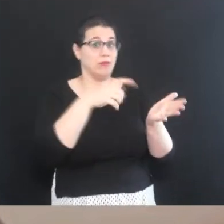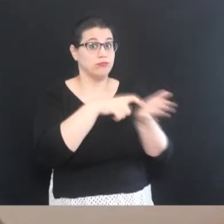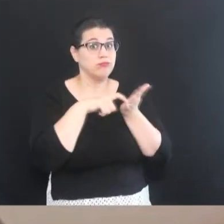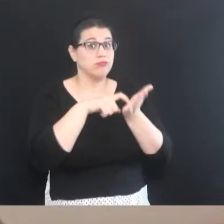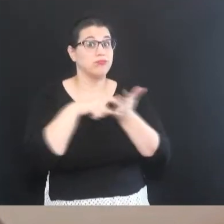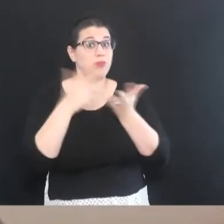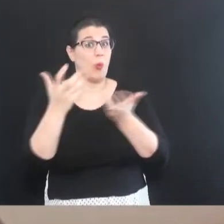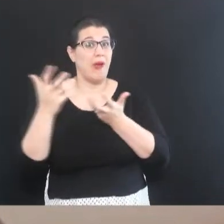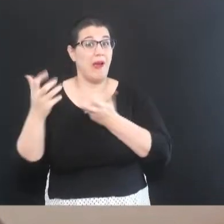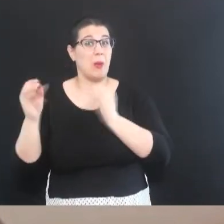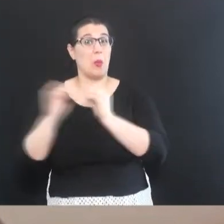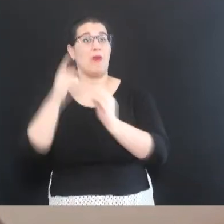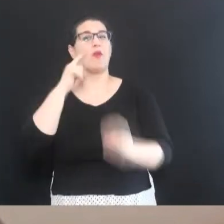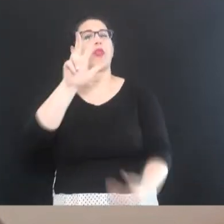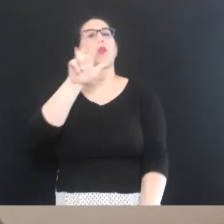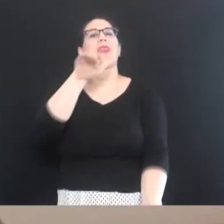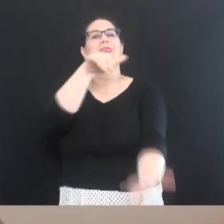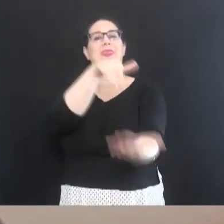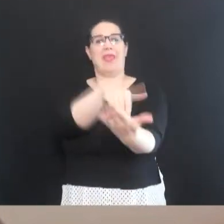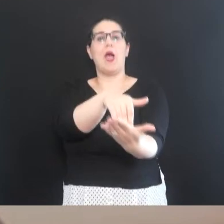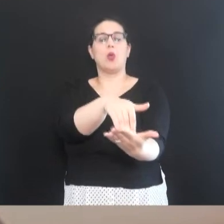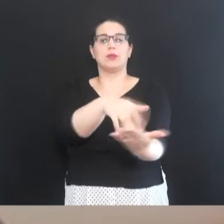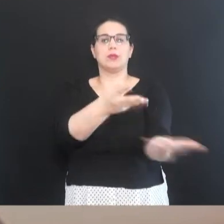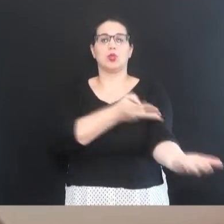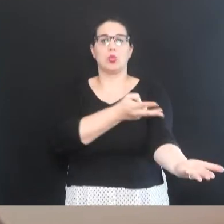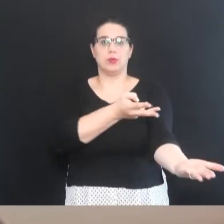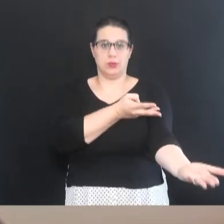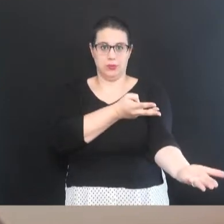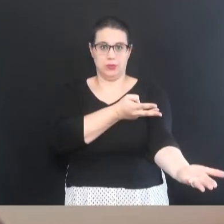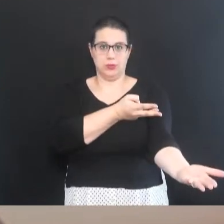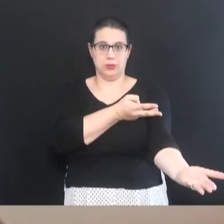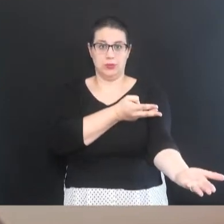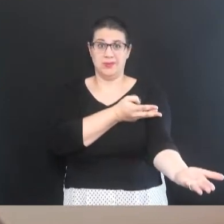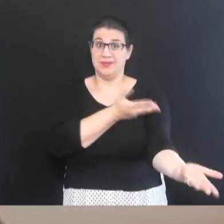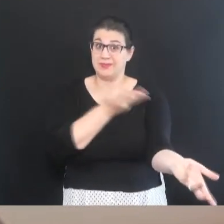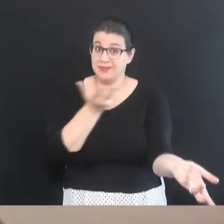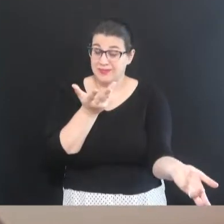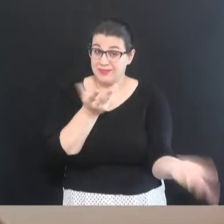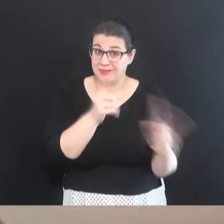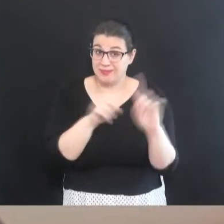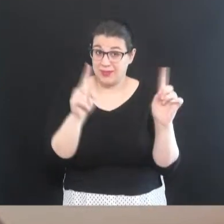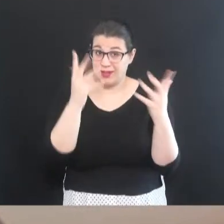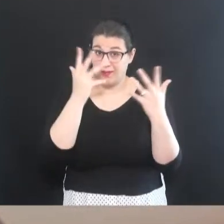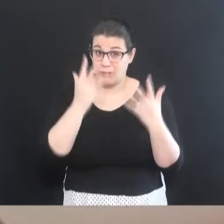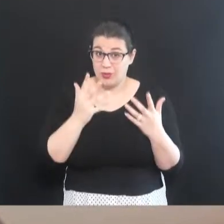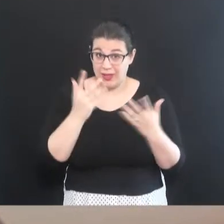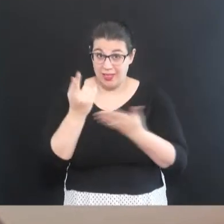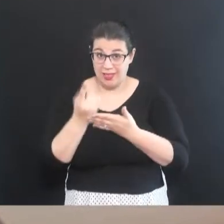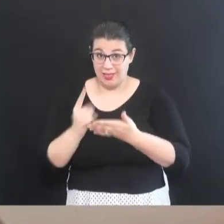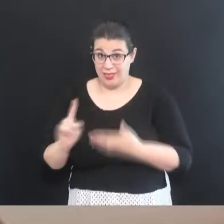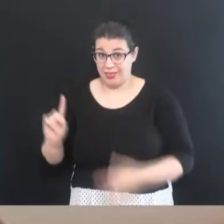3,000 doses. Unfortunately, last week we got